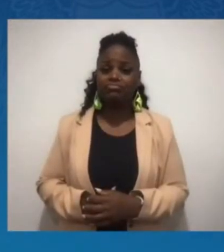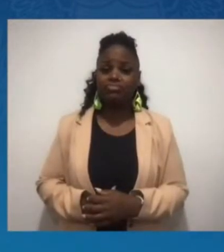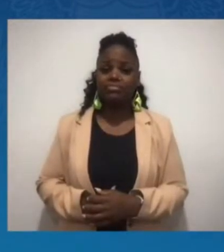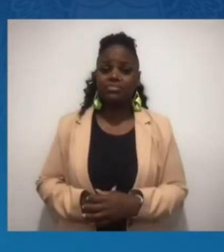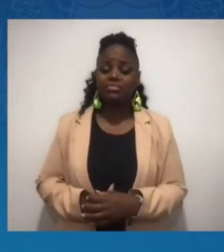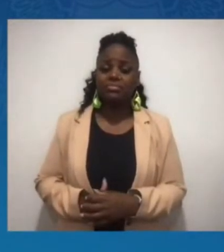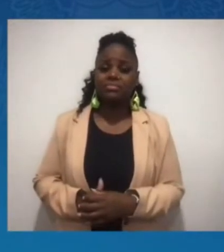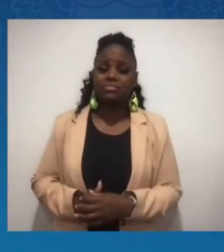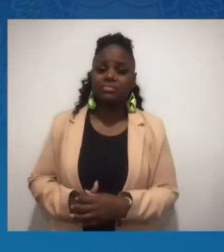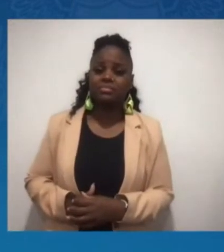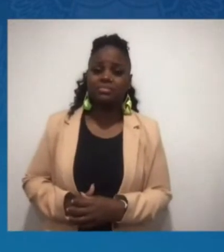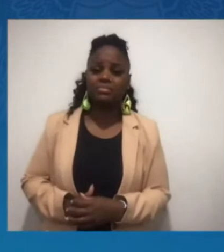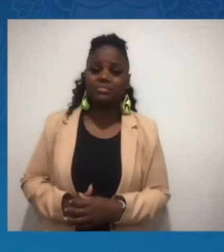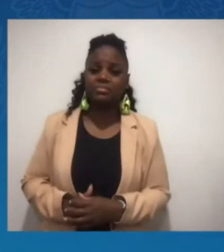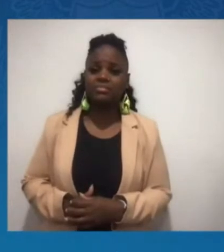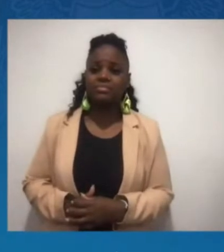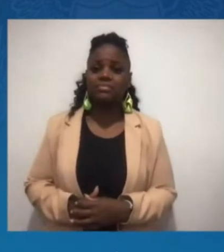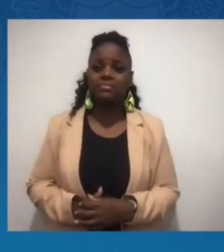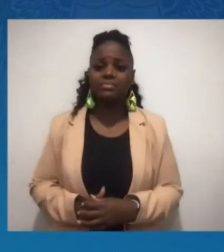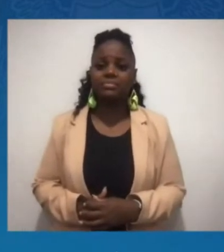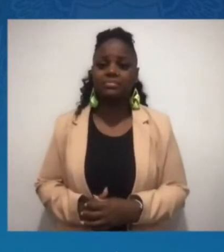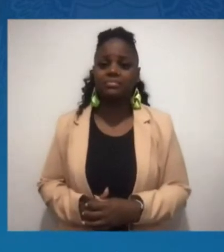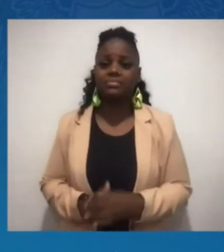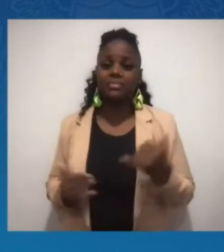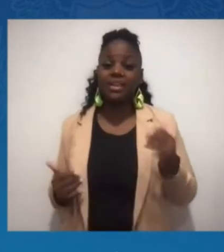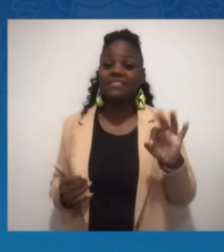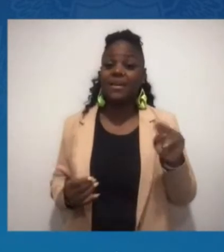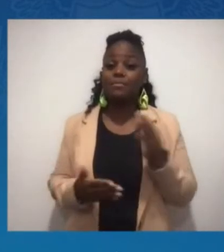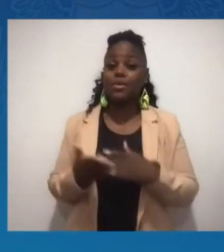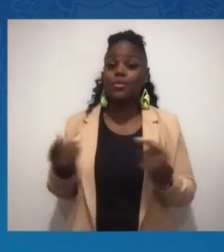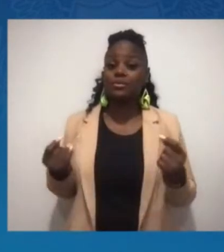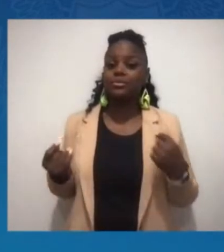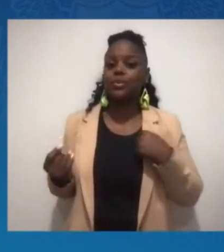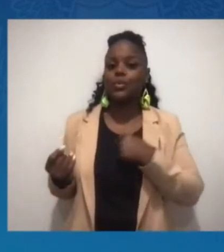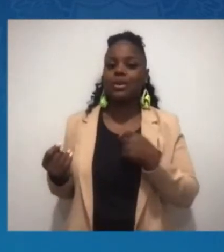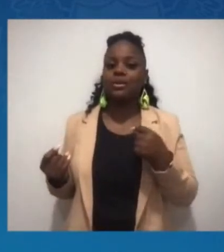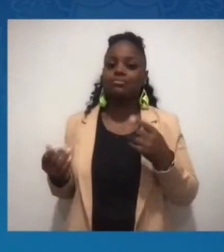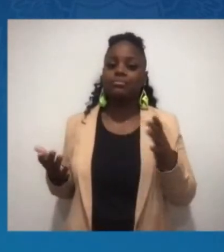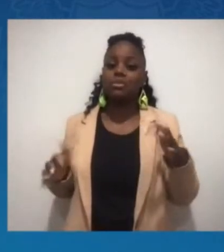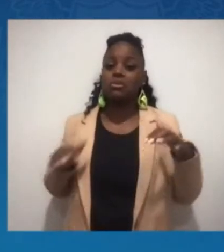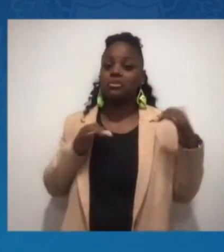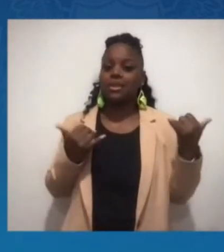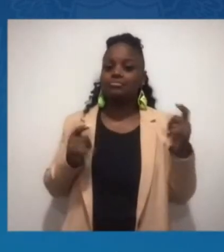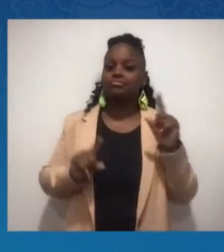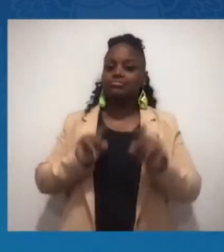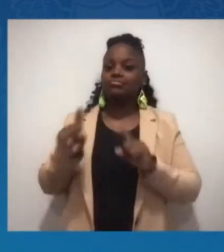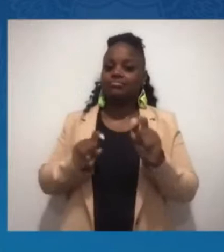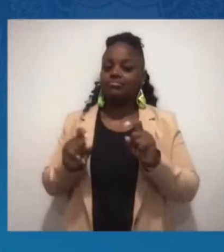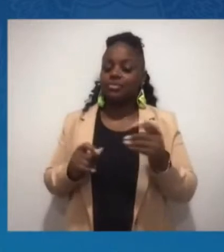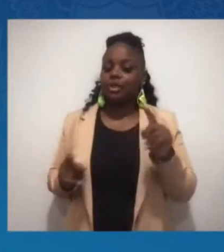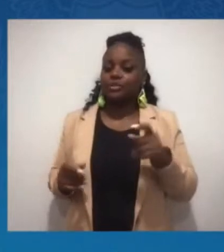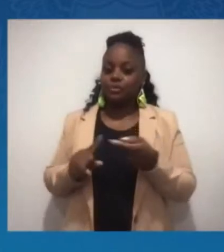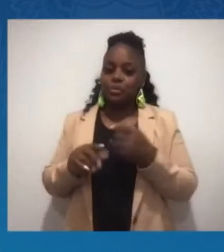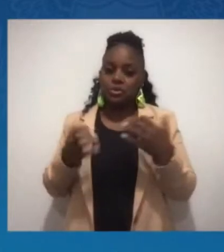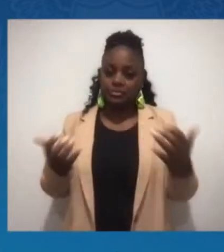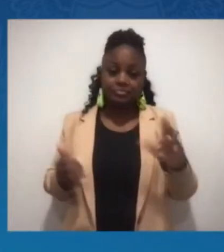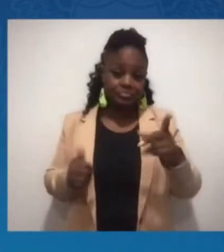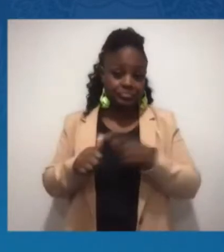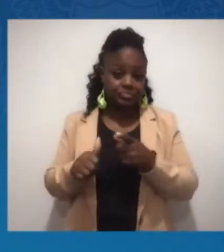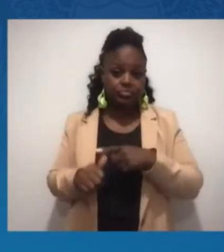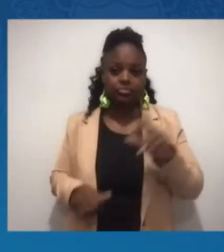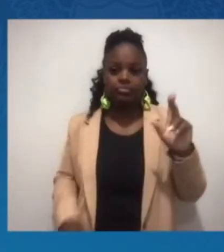Okay, now's the fun part. I have questions. We have questions submitted by the audience. So the first one is by Kaya Jordan, who I met earlier, a